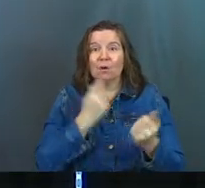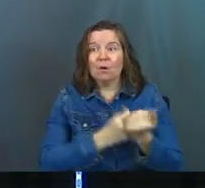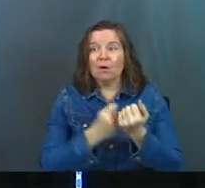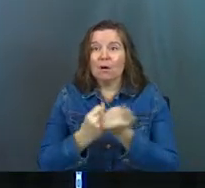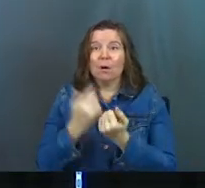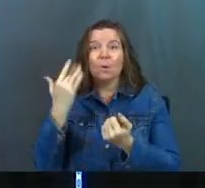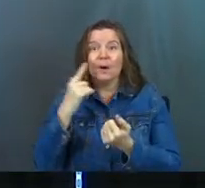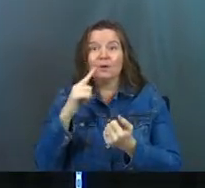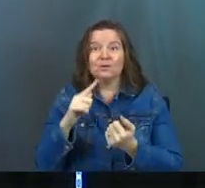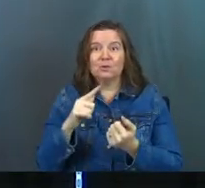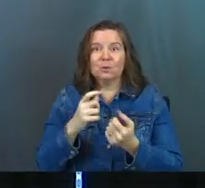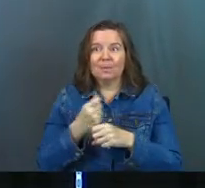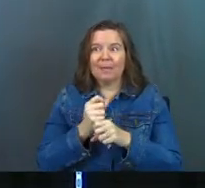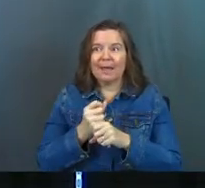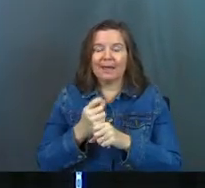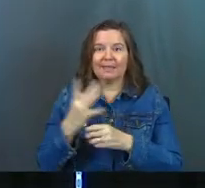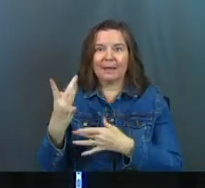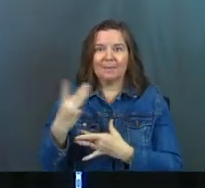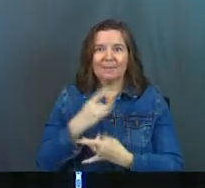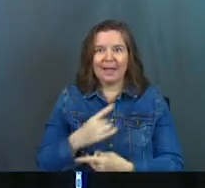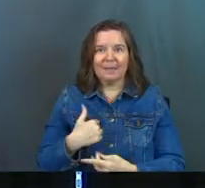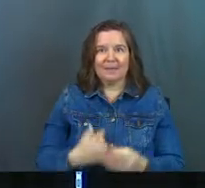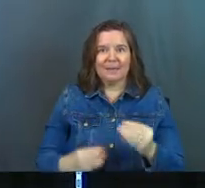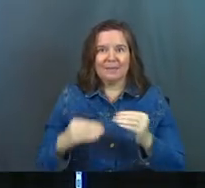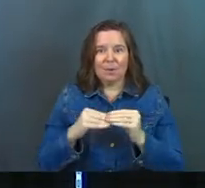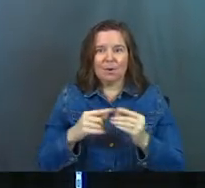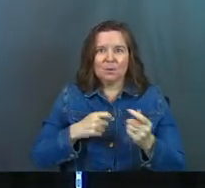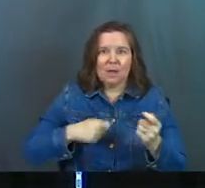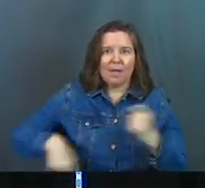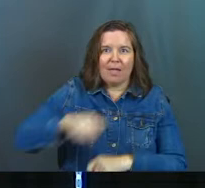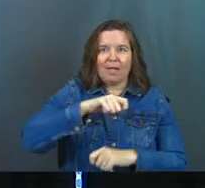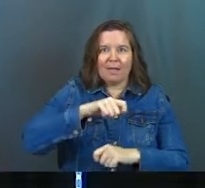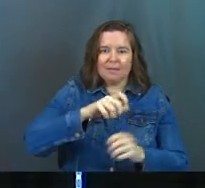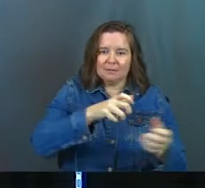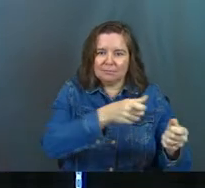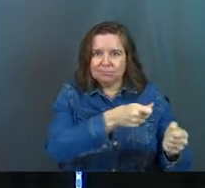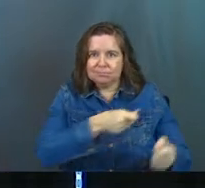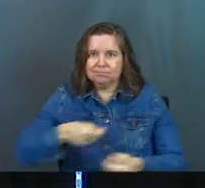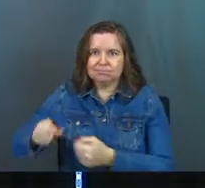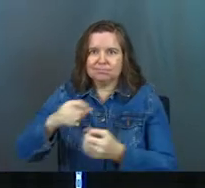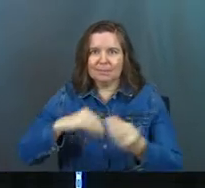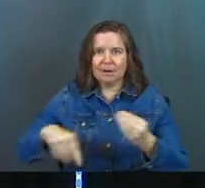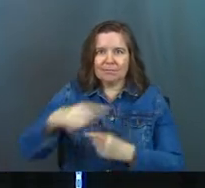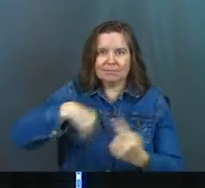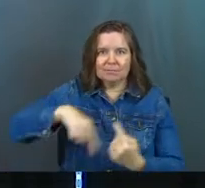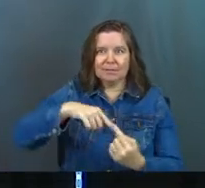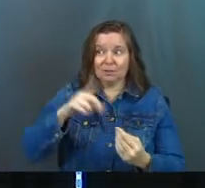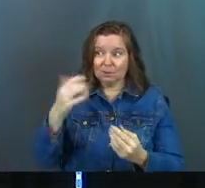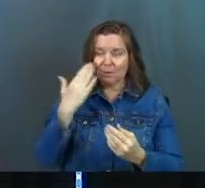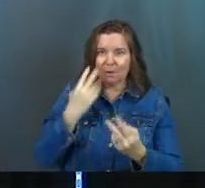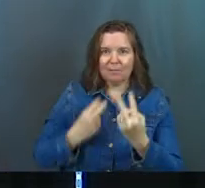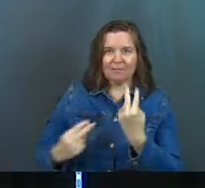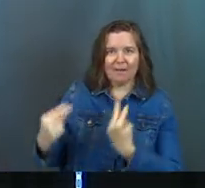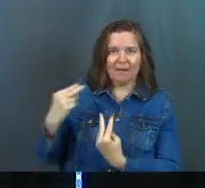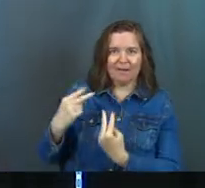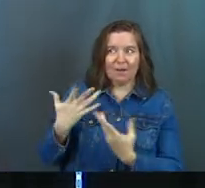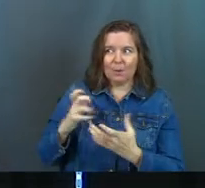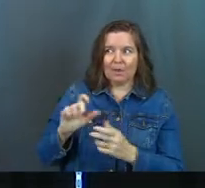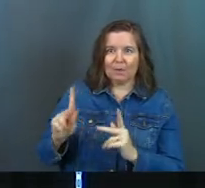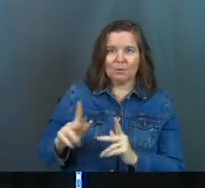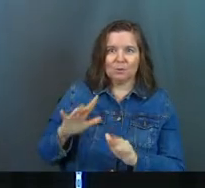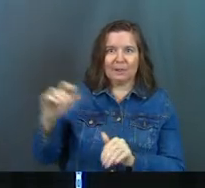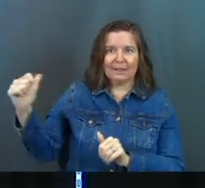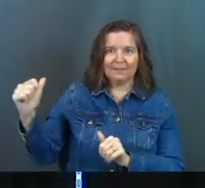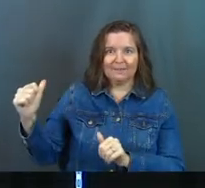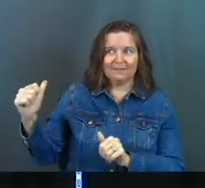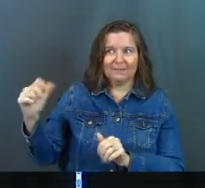other, to spin that merry-go-round just a little bit more because you know you're being evaluated and you don't want that other person